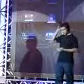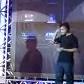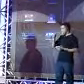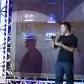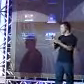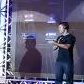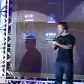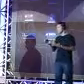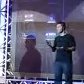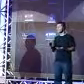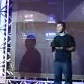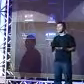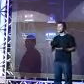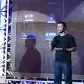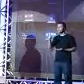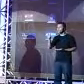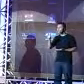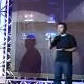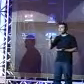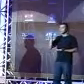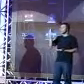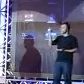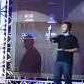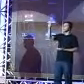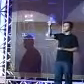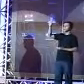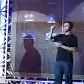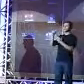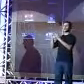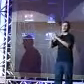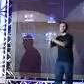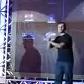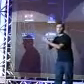world that this demands.